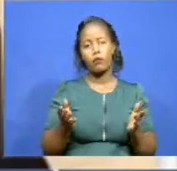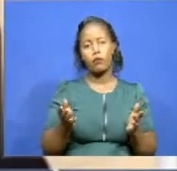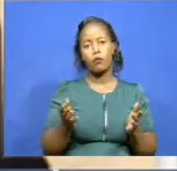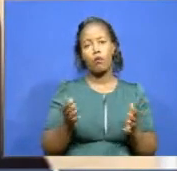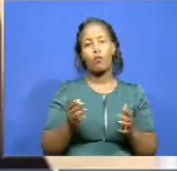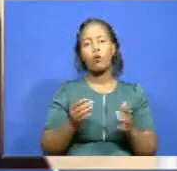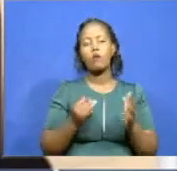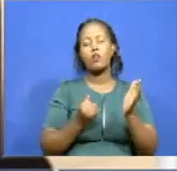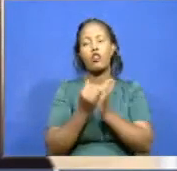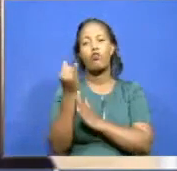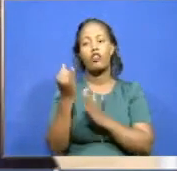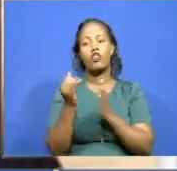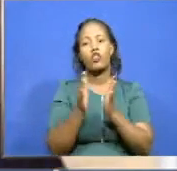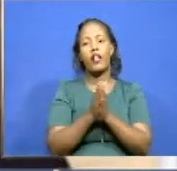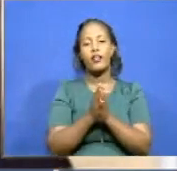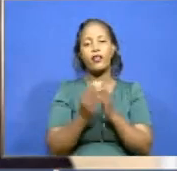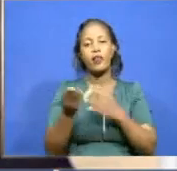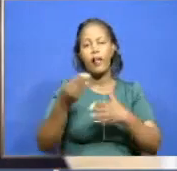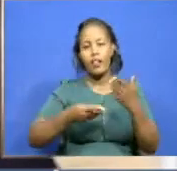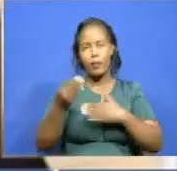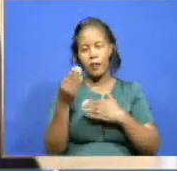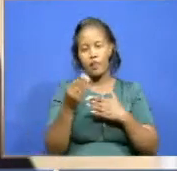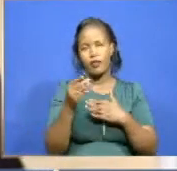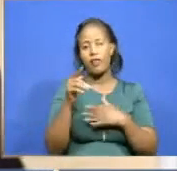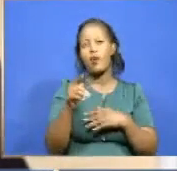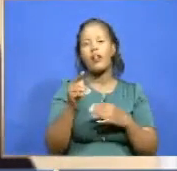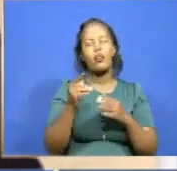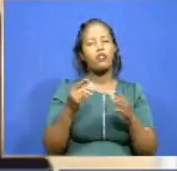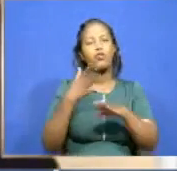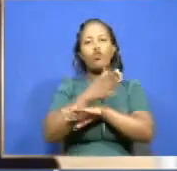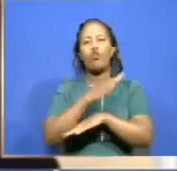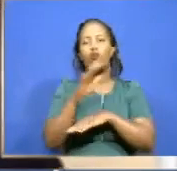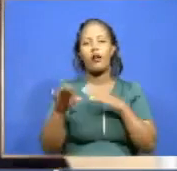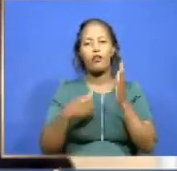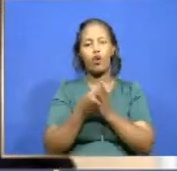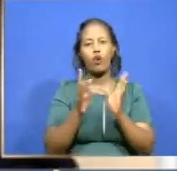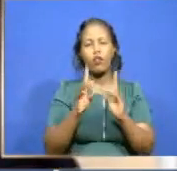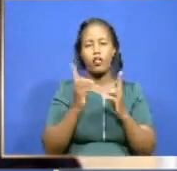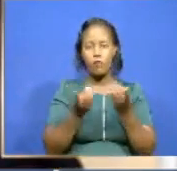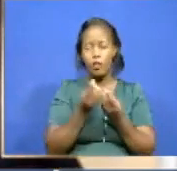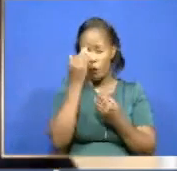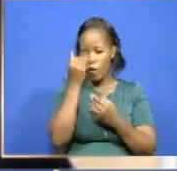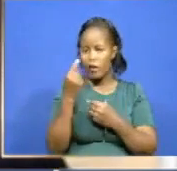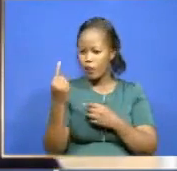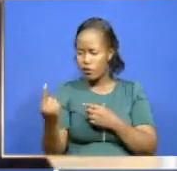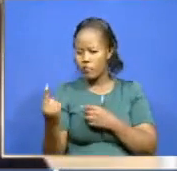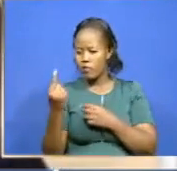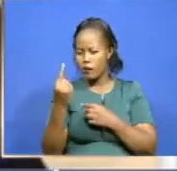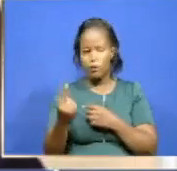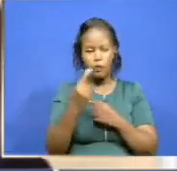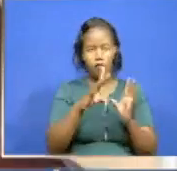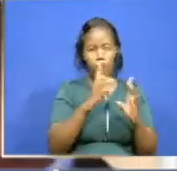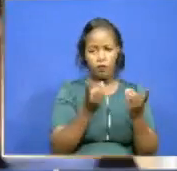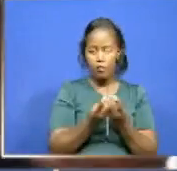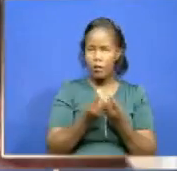and innovation and enterprise development is across all departments, so that every department